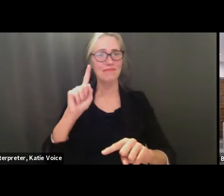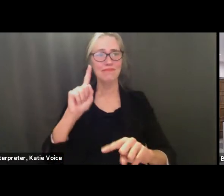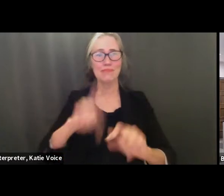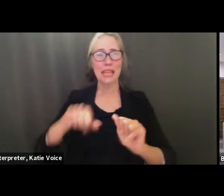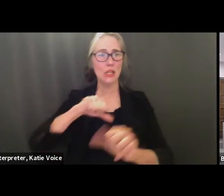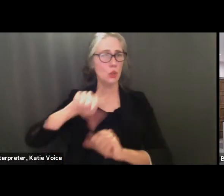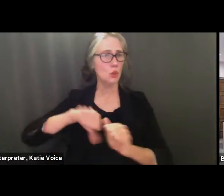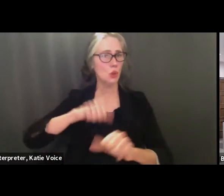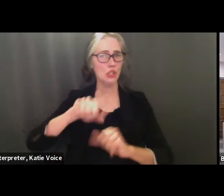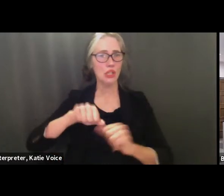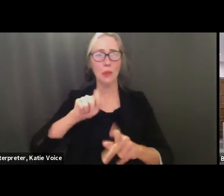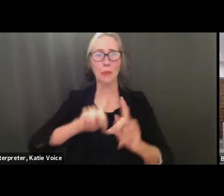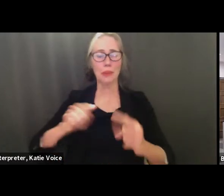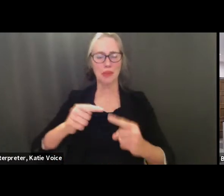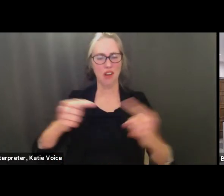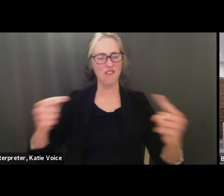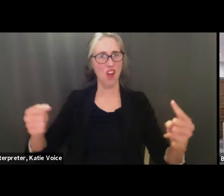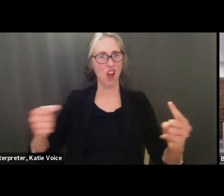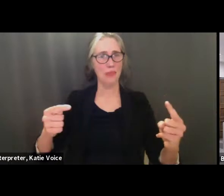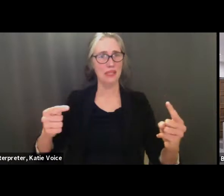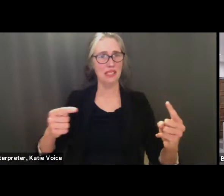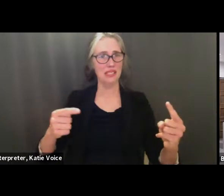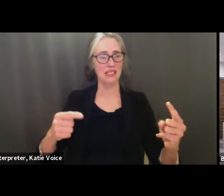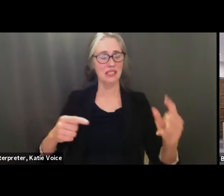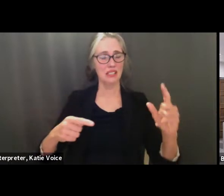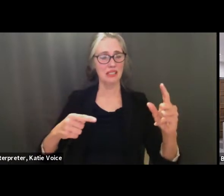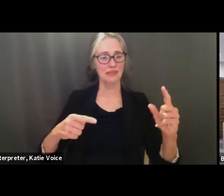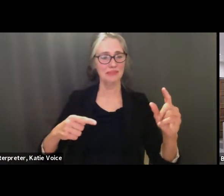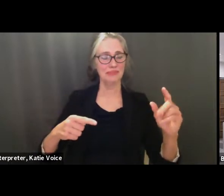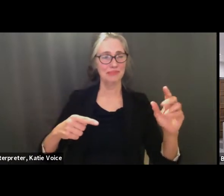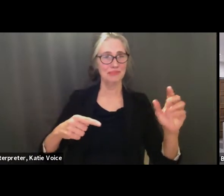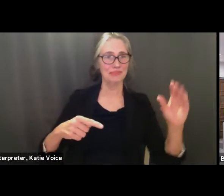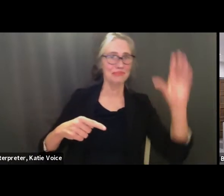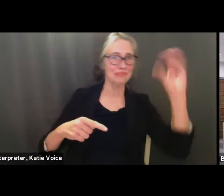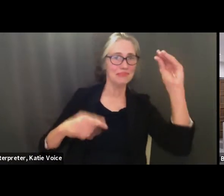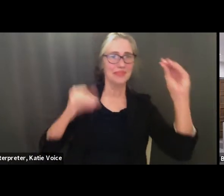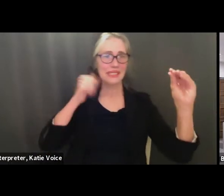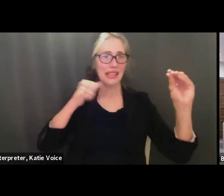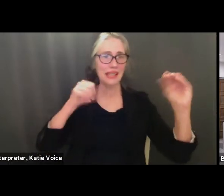people of the opposite sex, or being